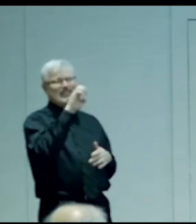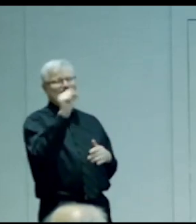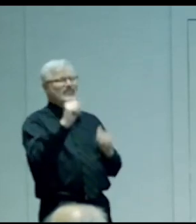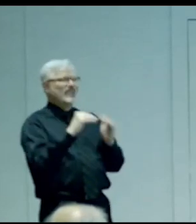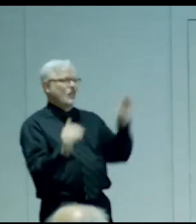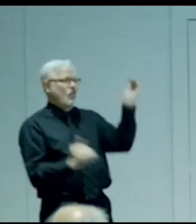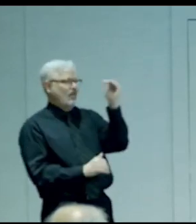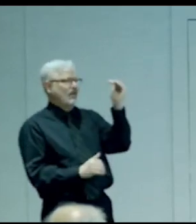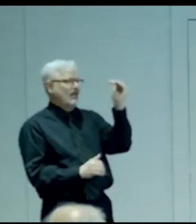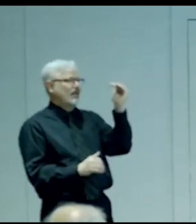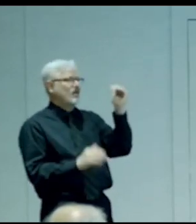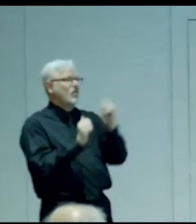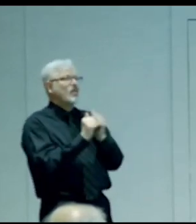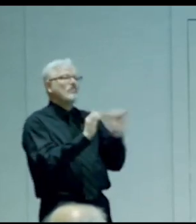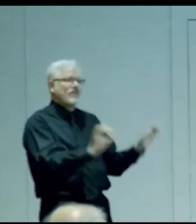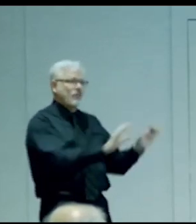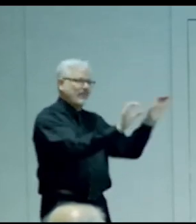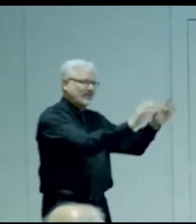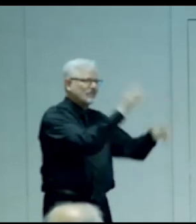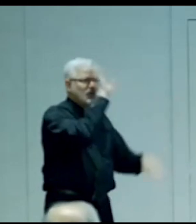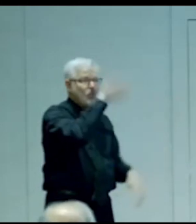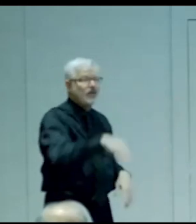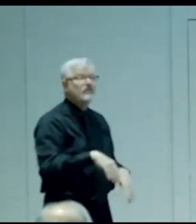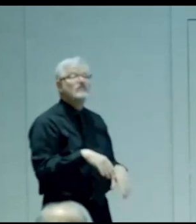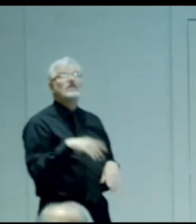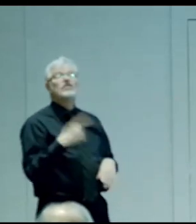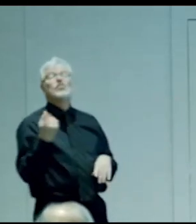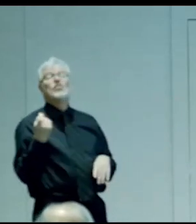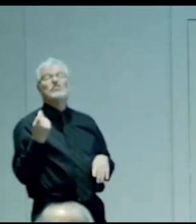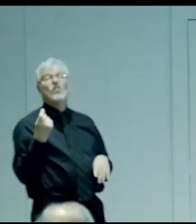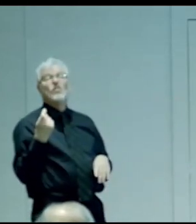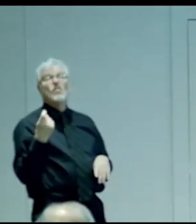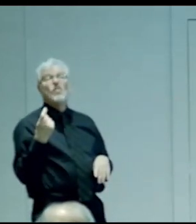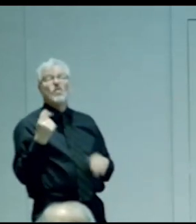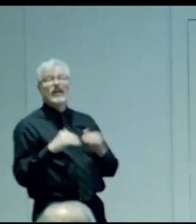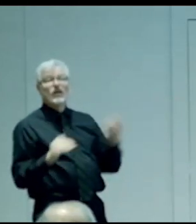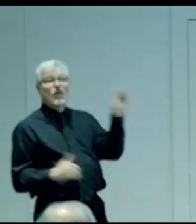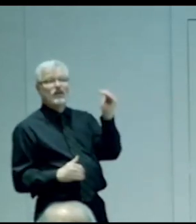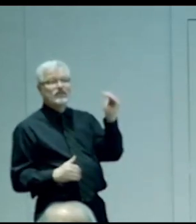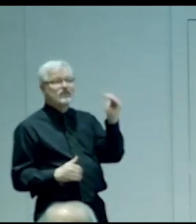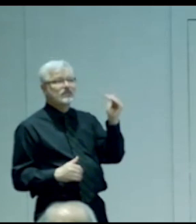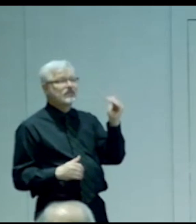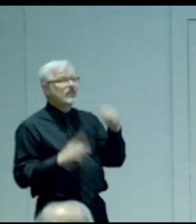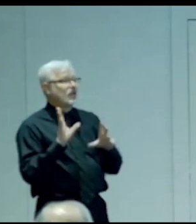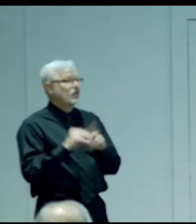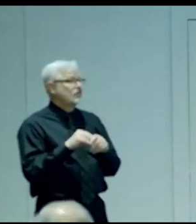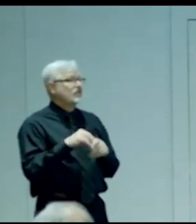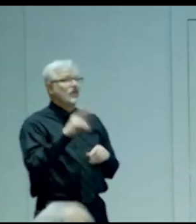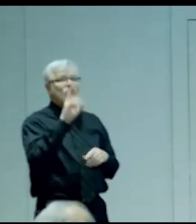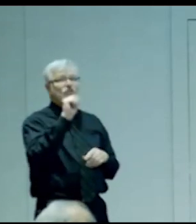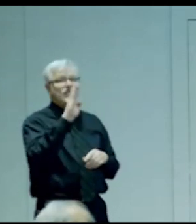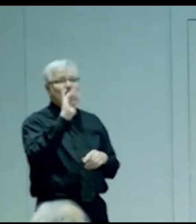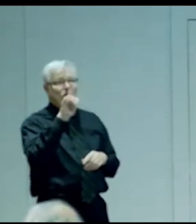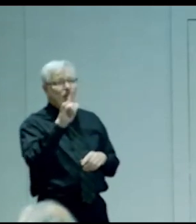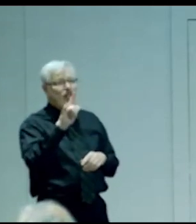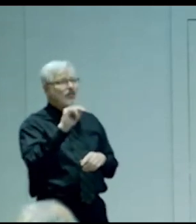inequality in performance, but we also have another source of inequality, which is racial in its orientation,